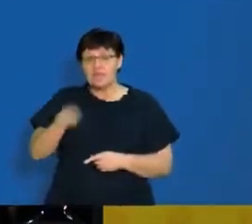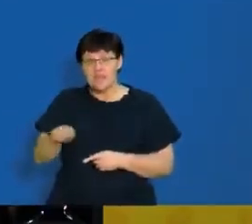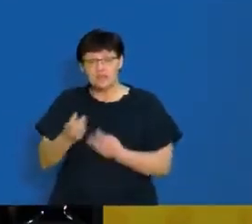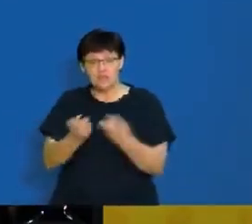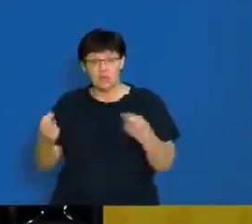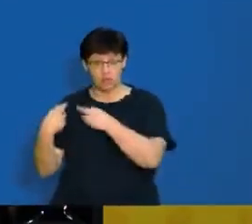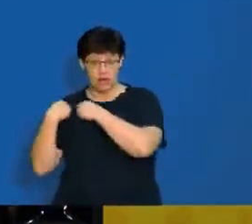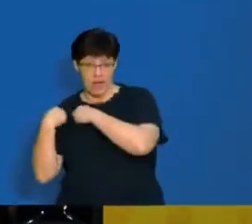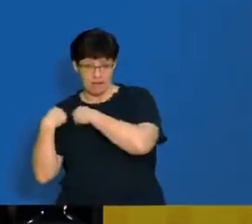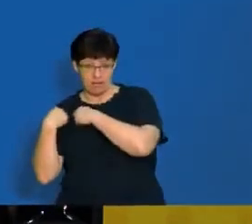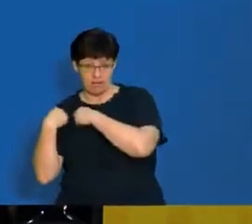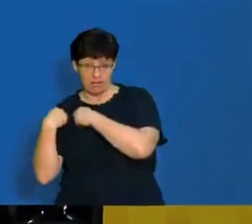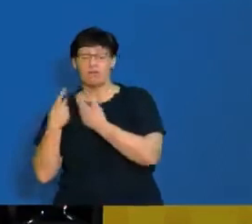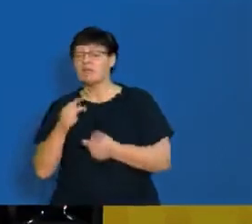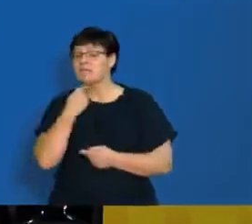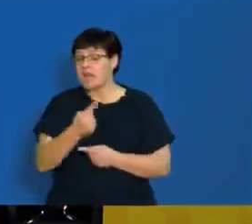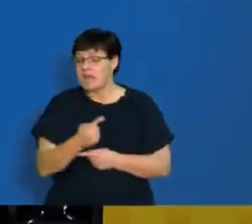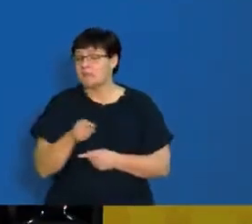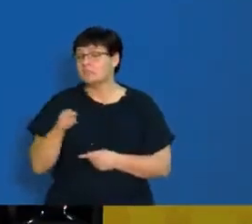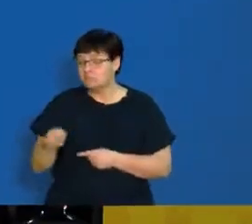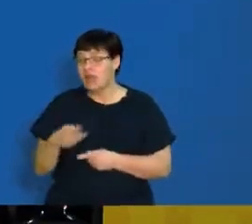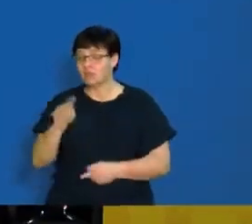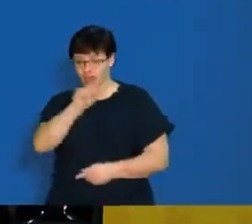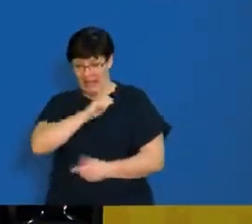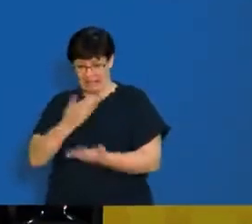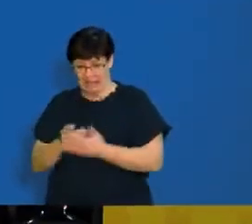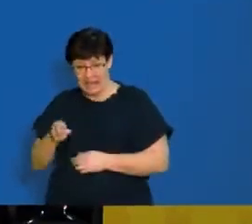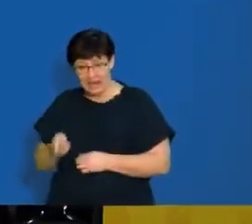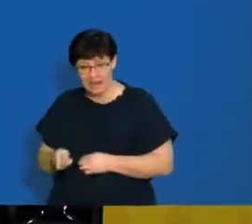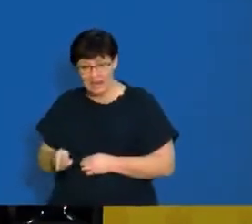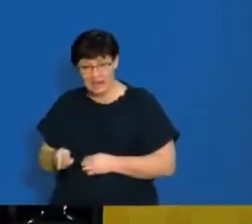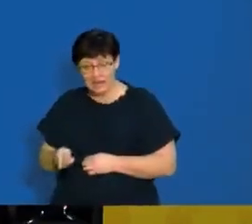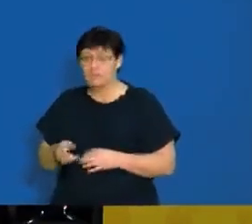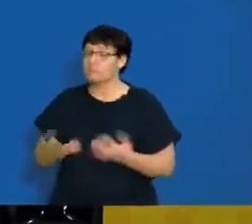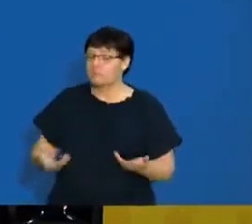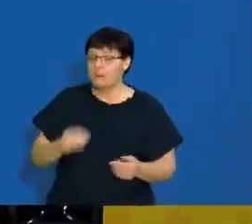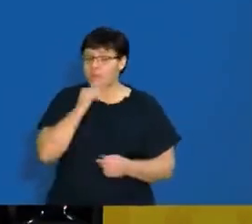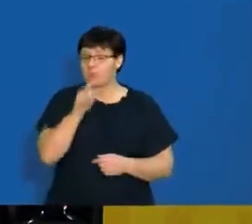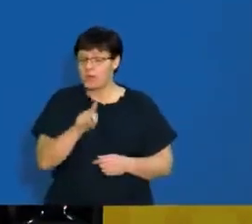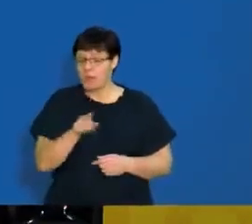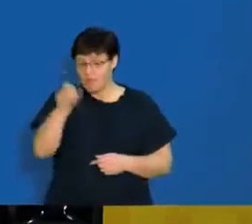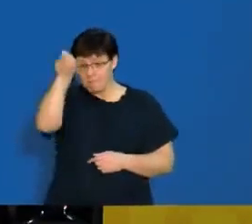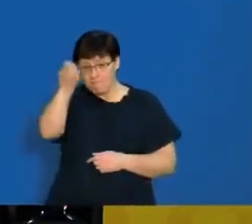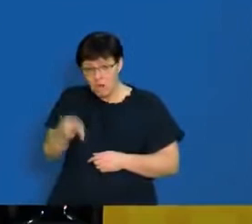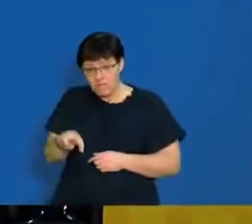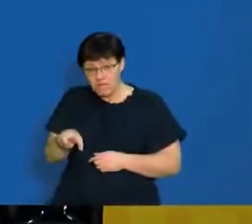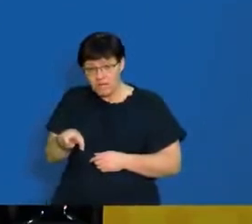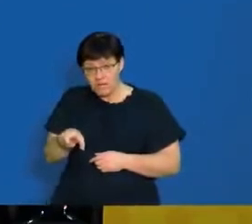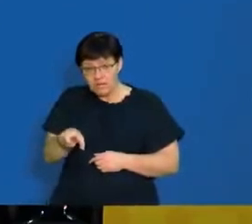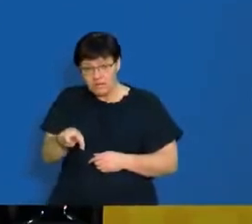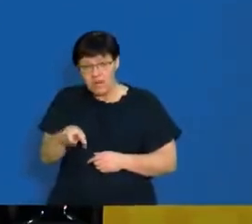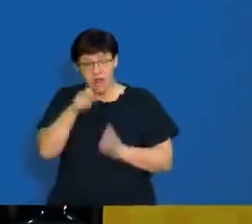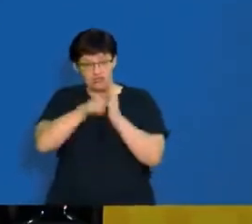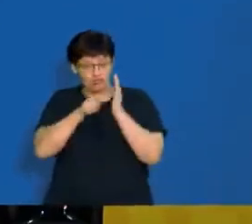reliable source, that is asking you if the source can be trusted. In other words, was the person giving